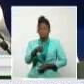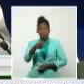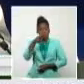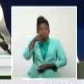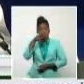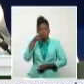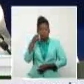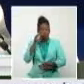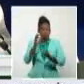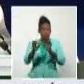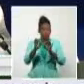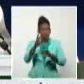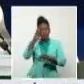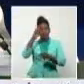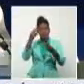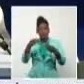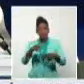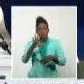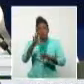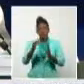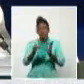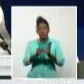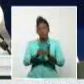surveillance, suspects